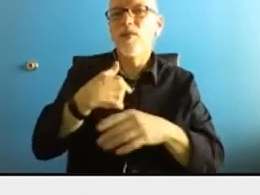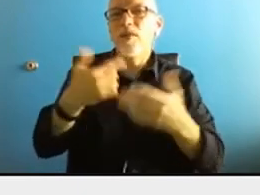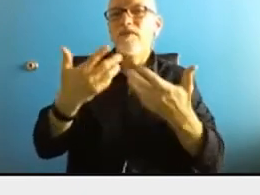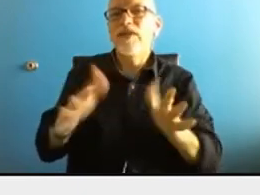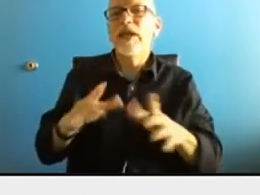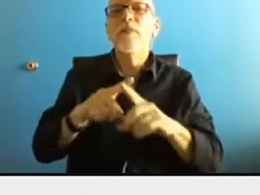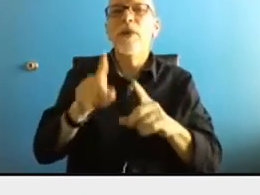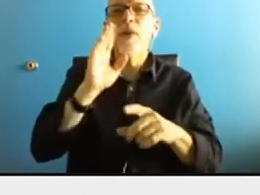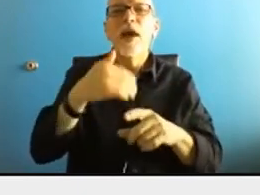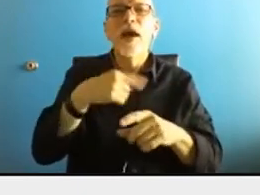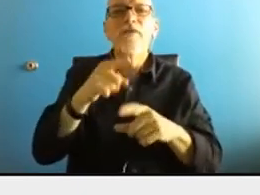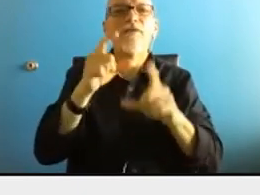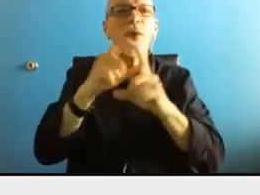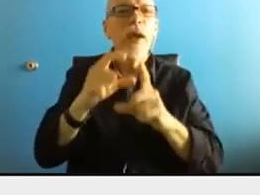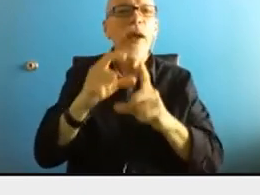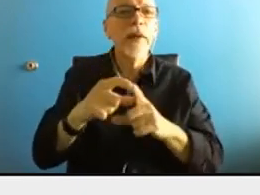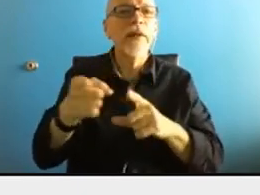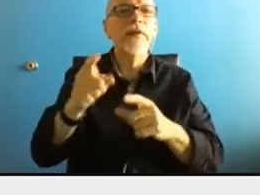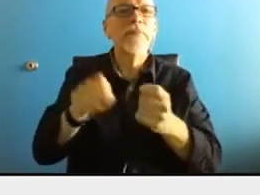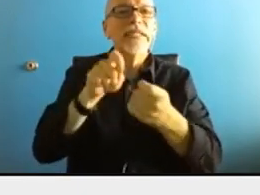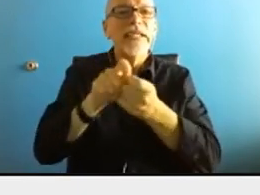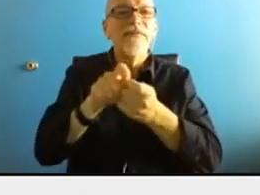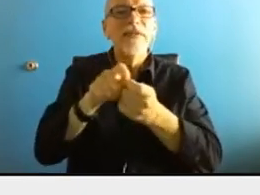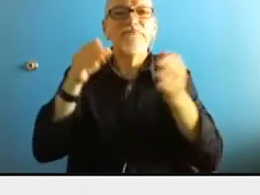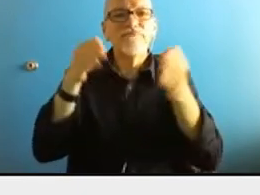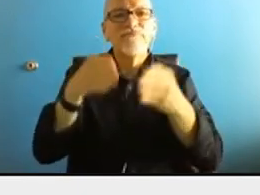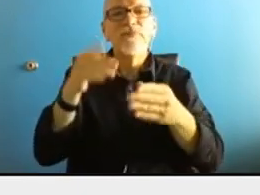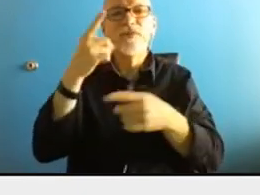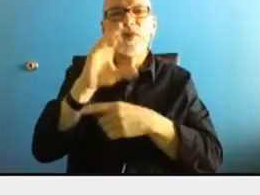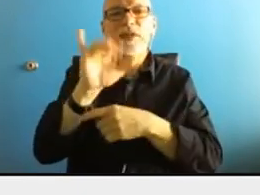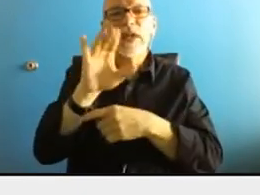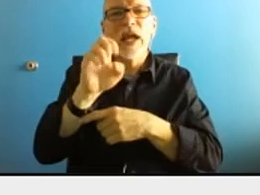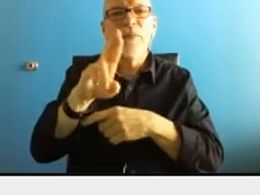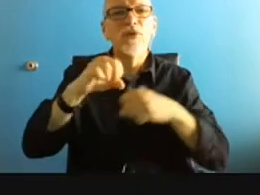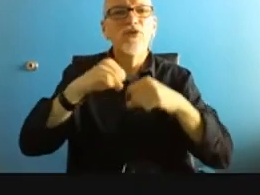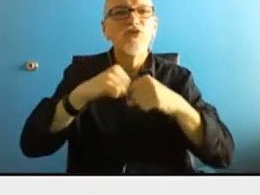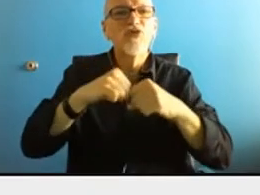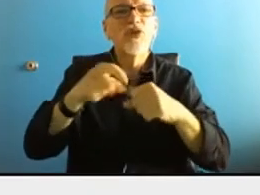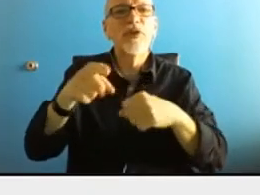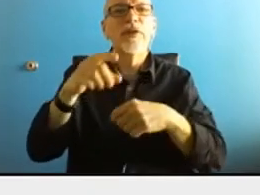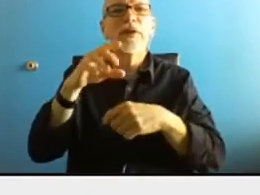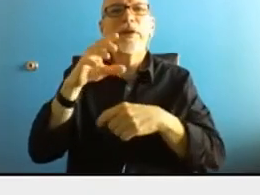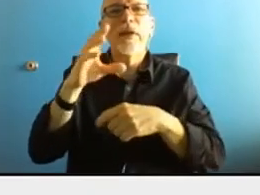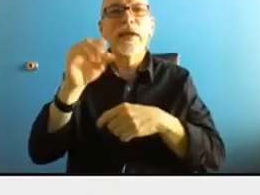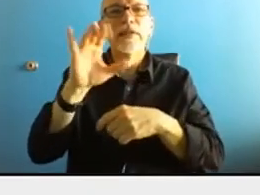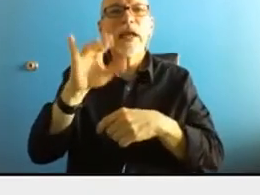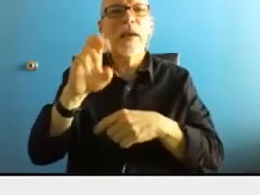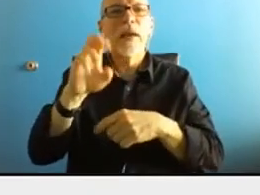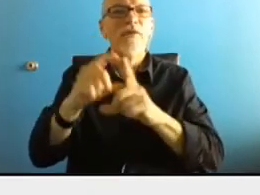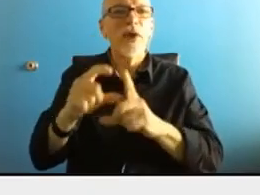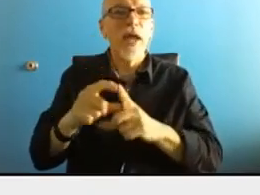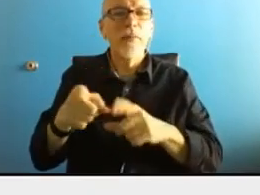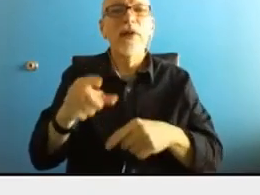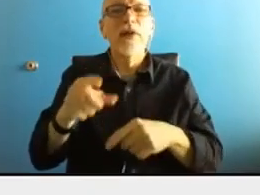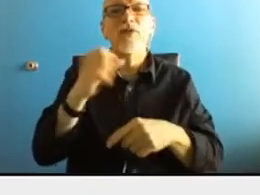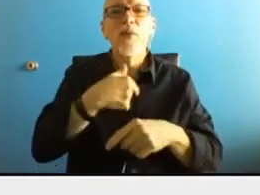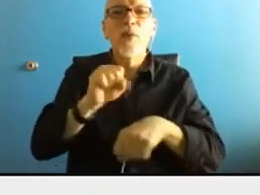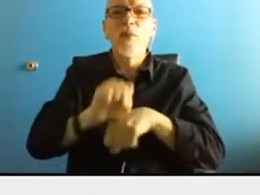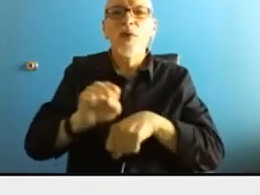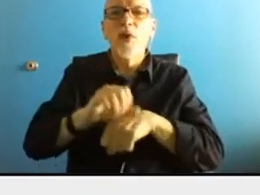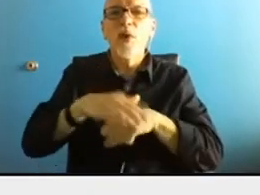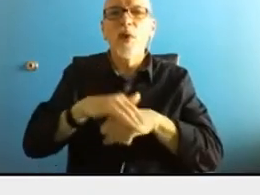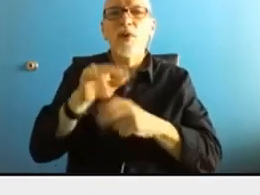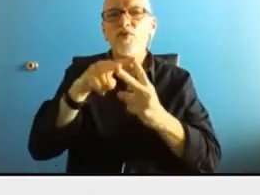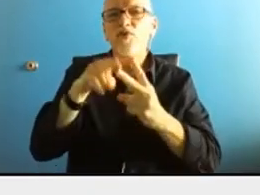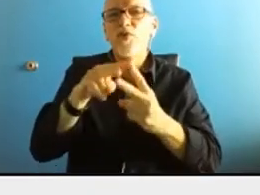have vocabulary specifically geared to cybersecurity and Gen Cyber vocabulary. So we are working on those two videos